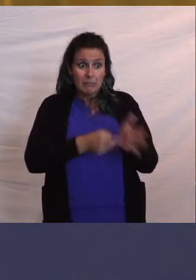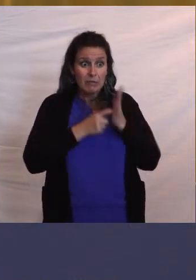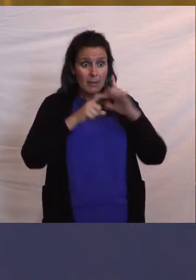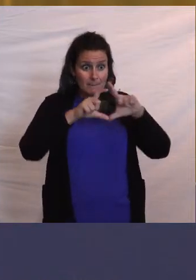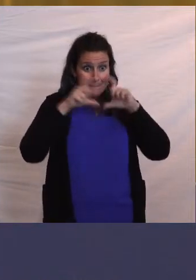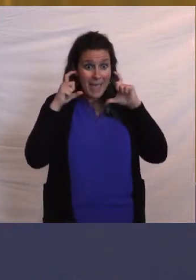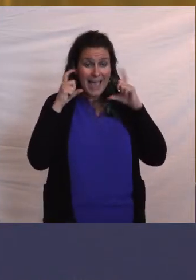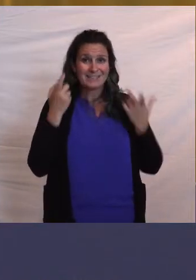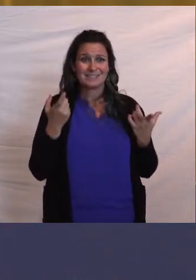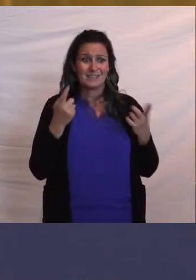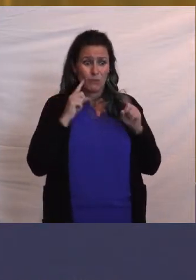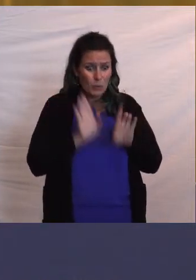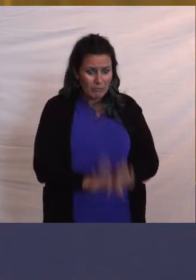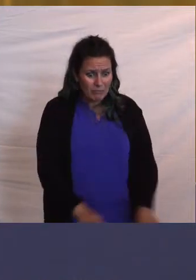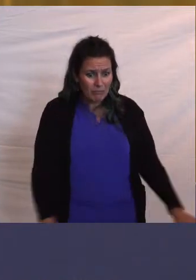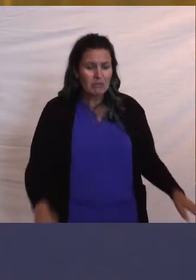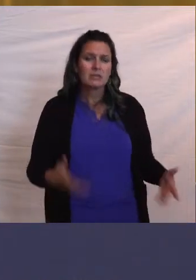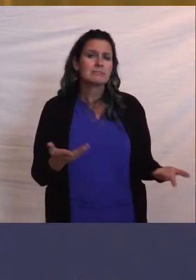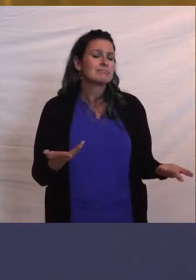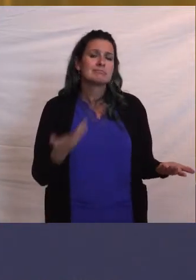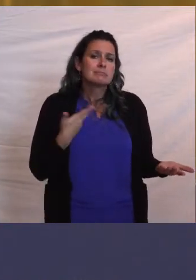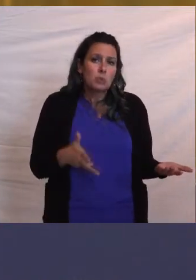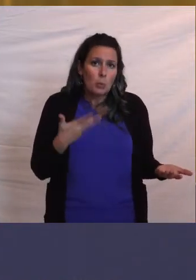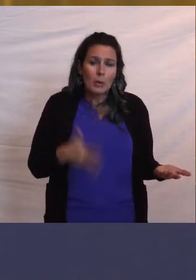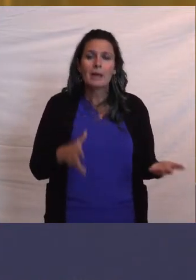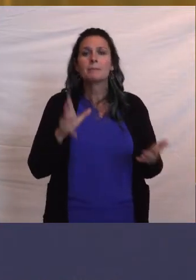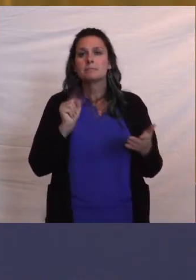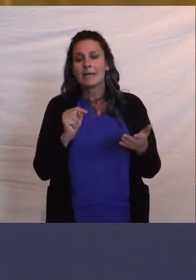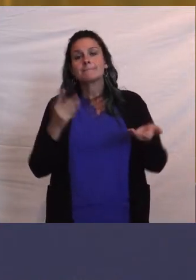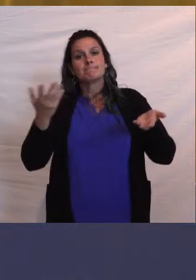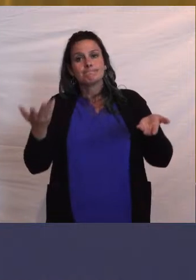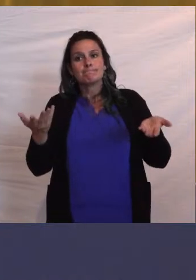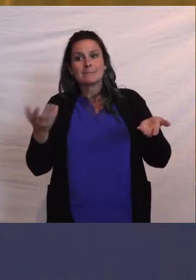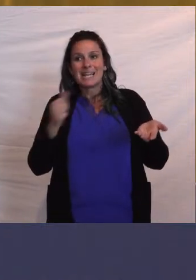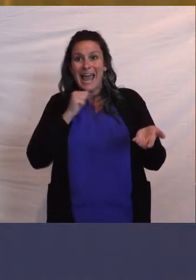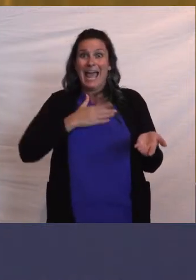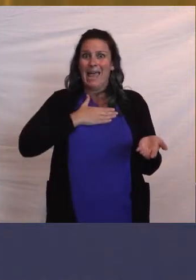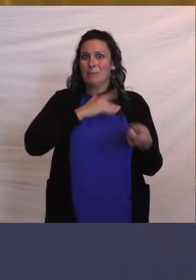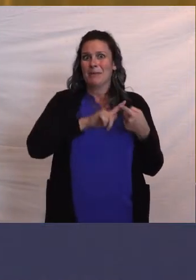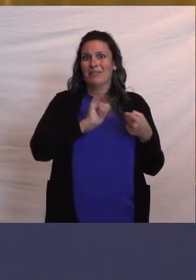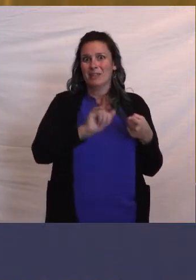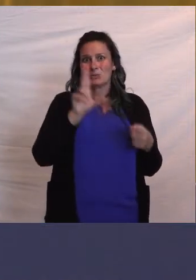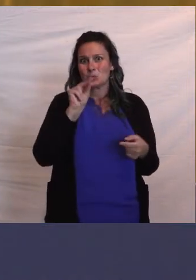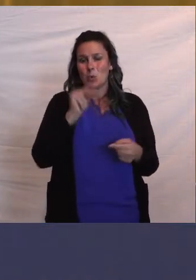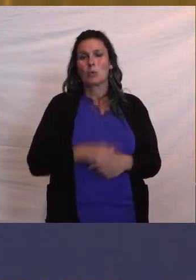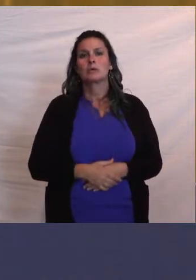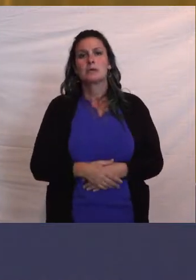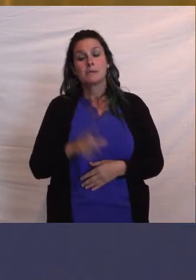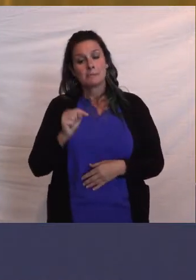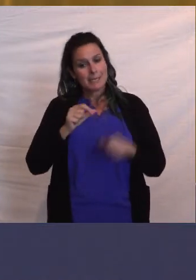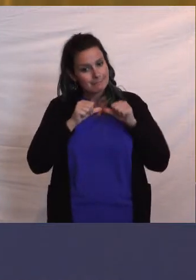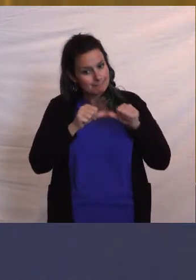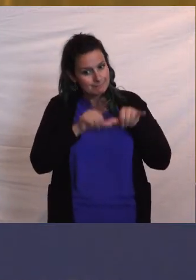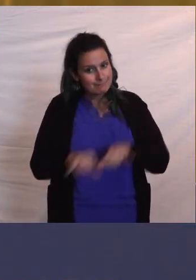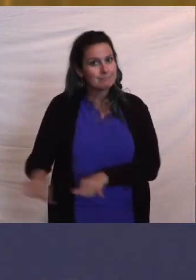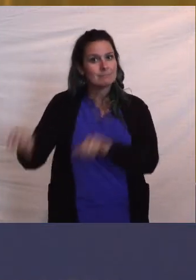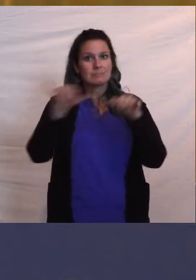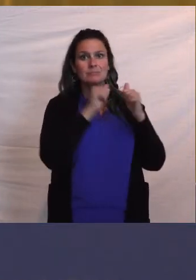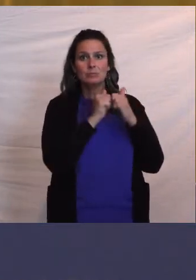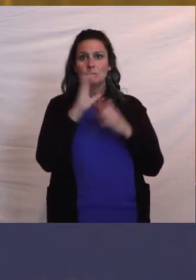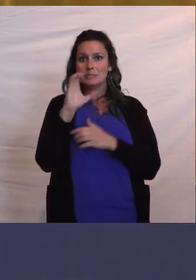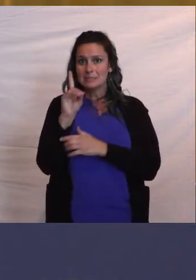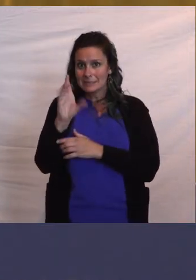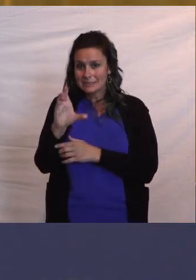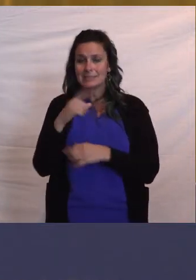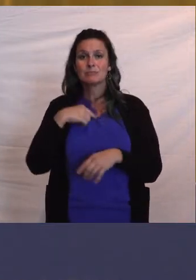masks, particularly on little kids. I mean, that's not something that we're doing happily, but we are doing it consistent with the CDC, with